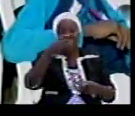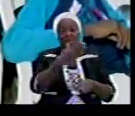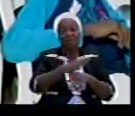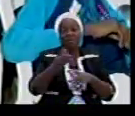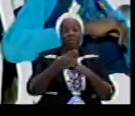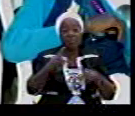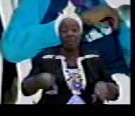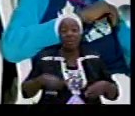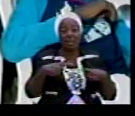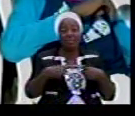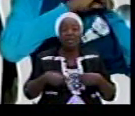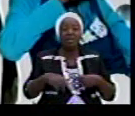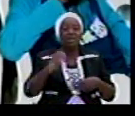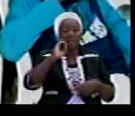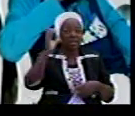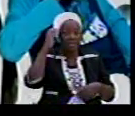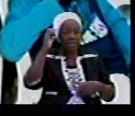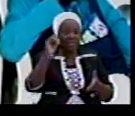heard that,